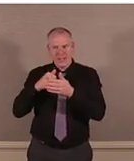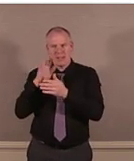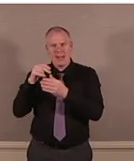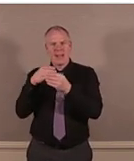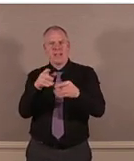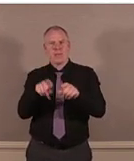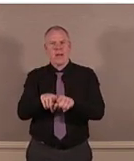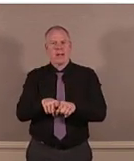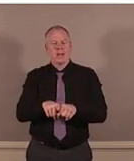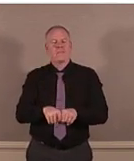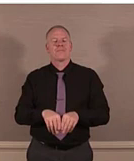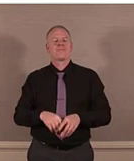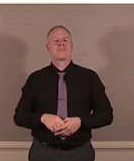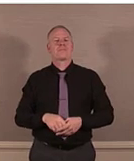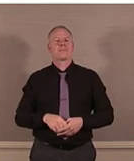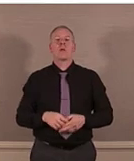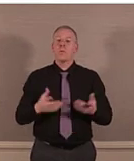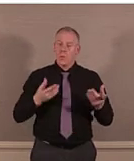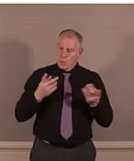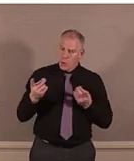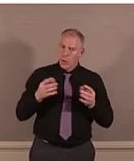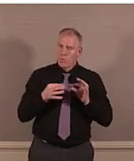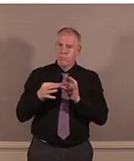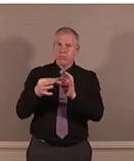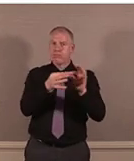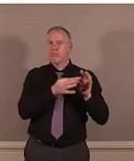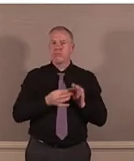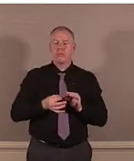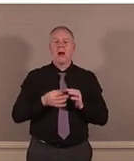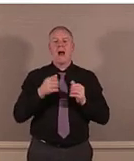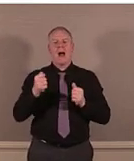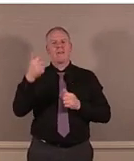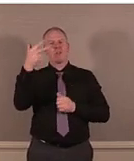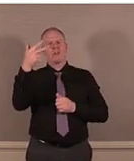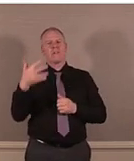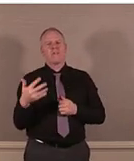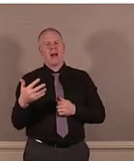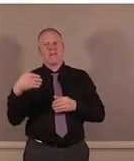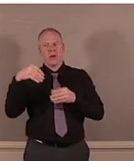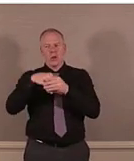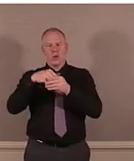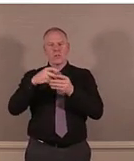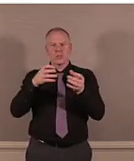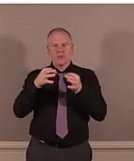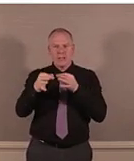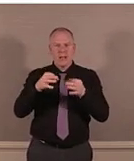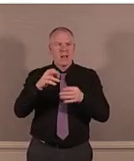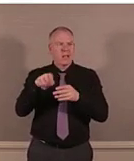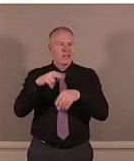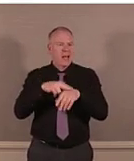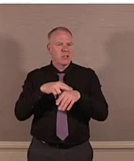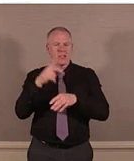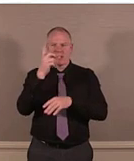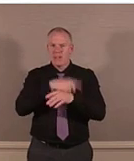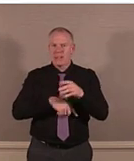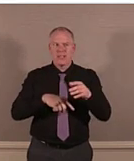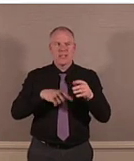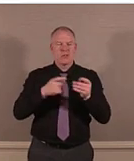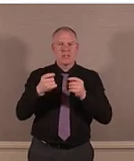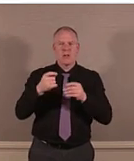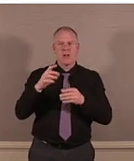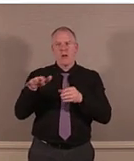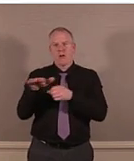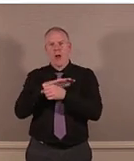Now, we do coordinate across up to 35 inclusion strategies, such as your National Disability Strategy, the Comprehensive Employment